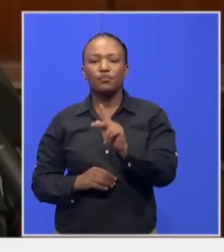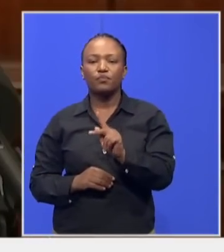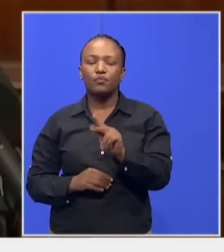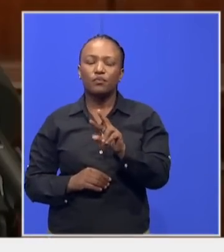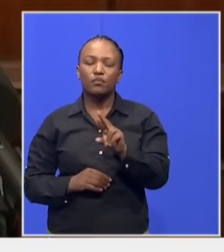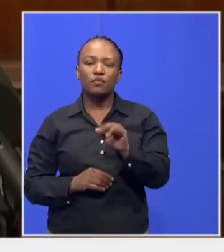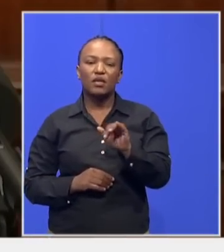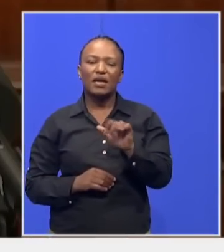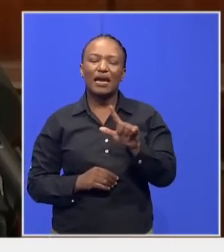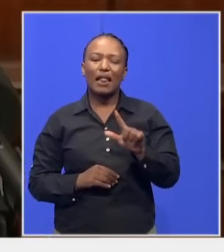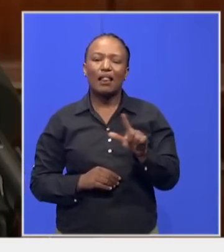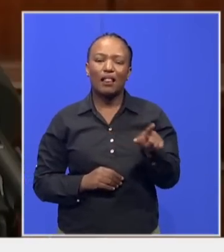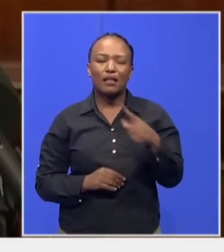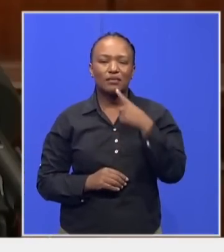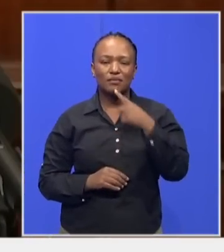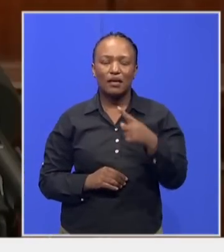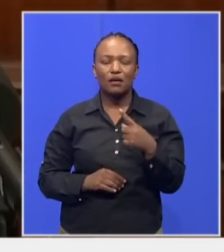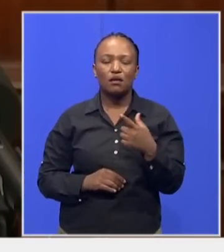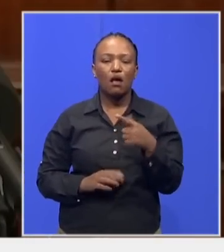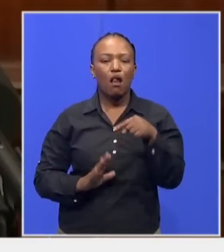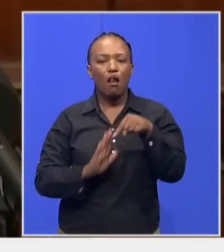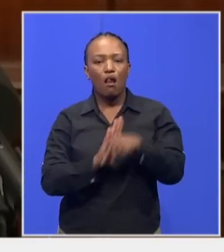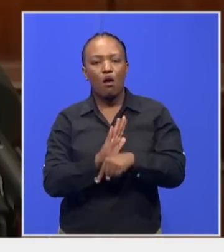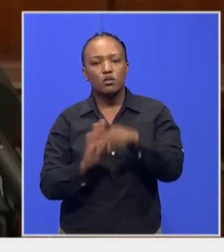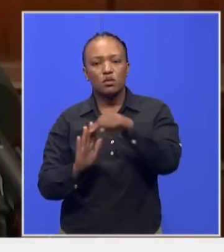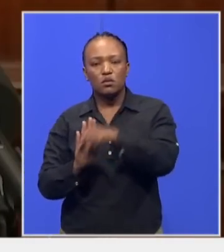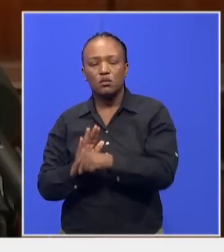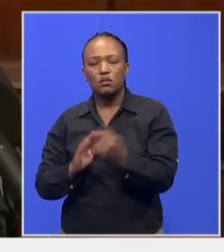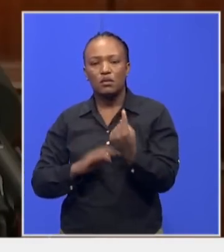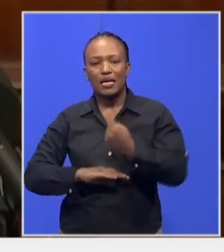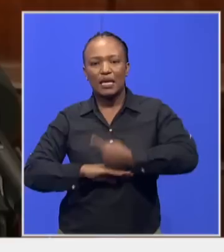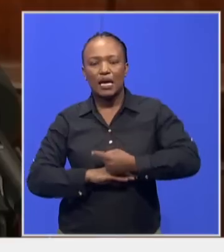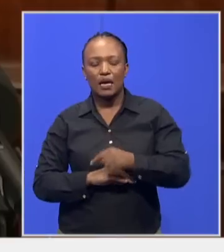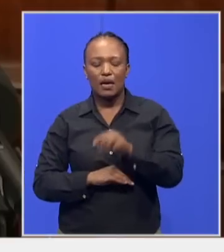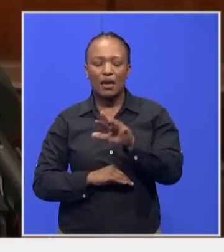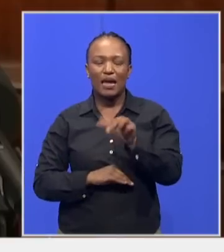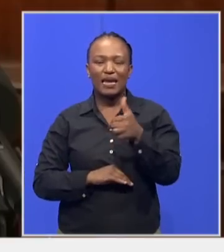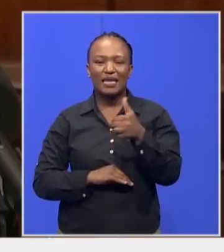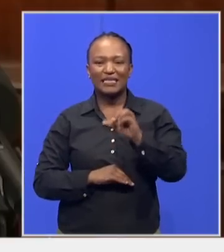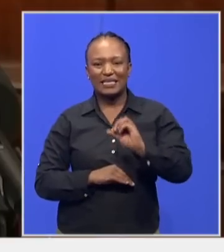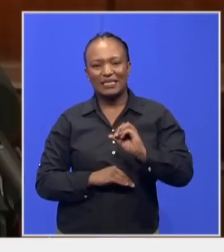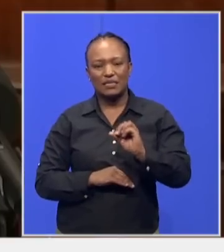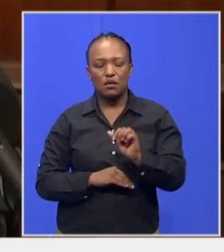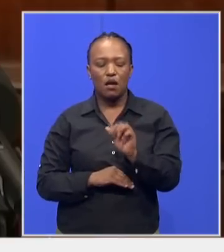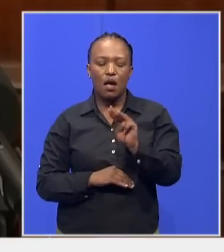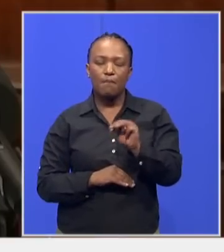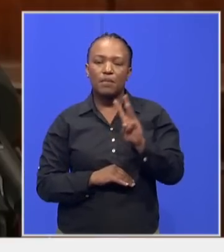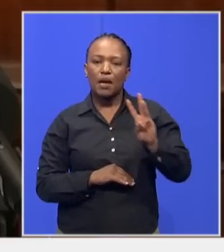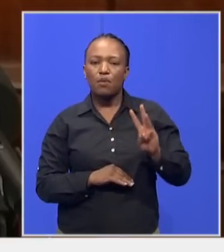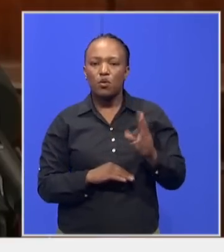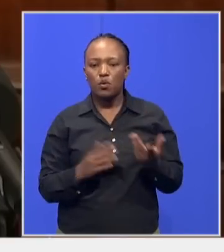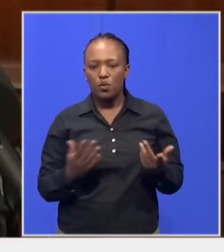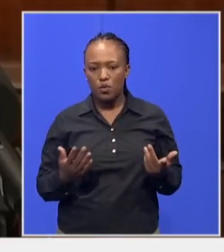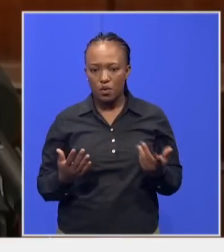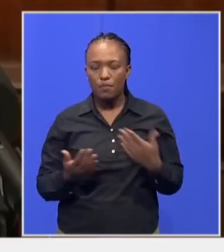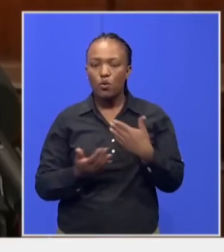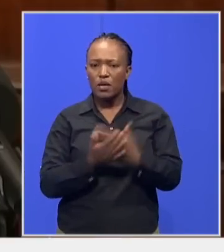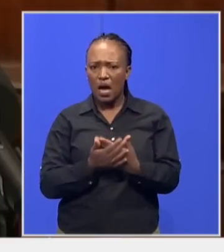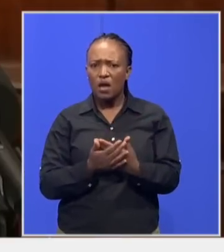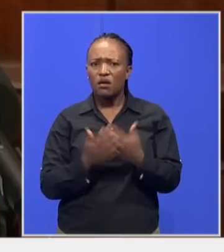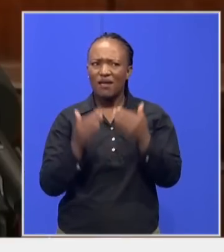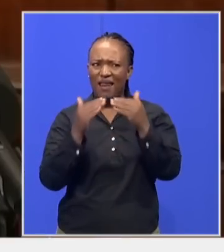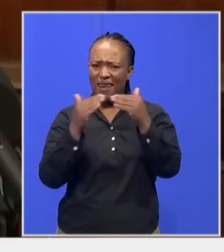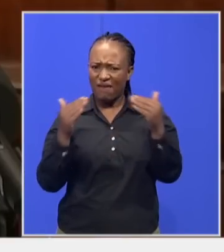partial load losses, per day they are losing 960 megawatts. So we can recover a stage of load shedding